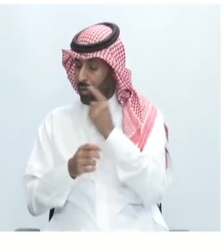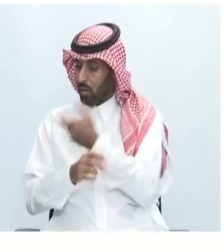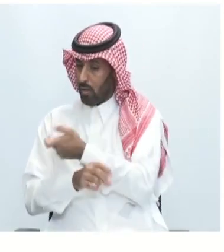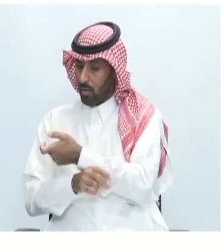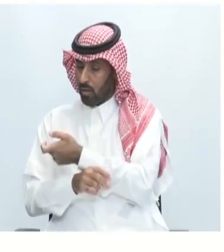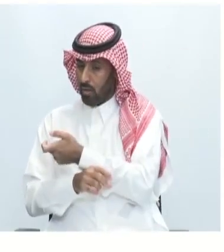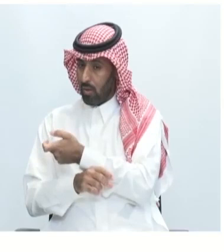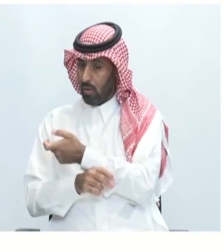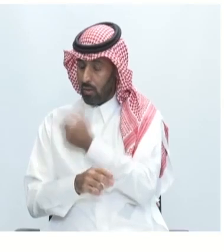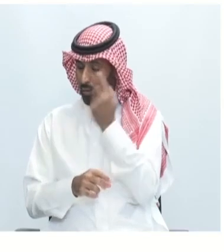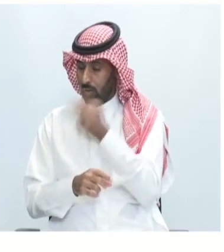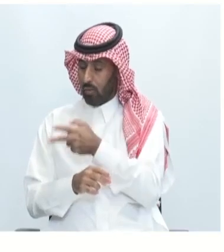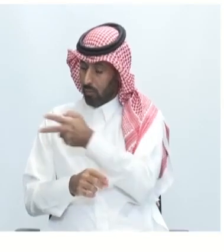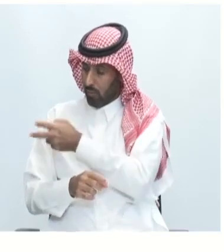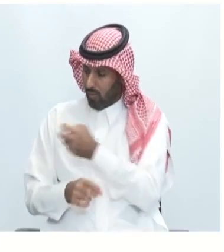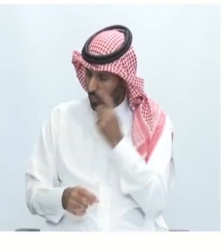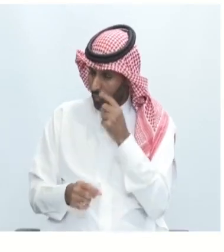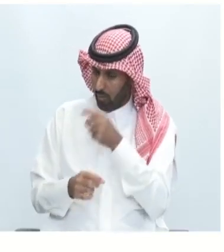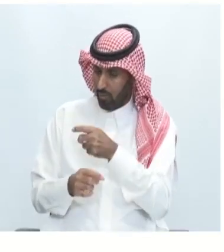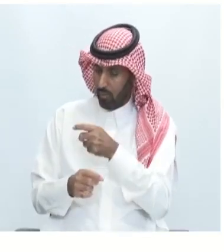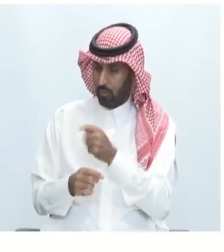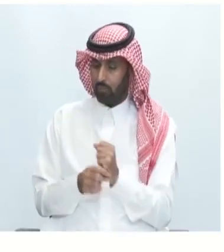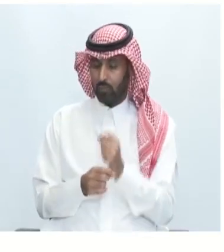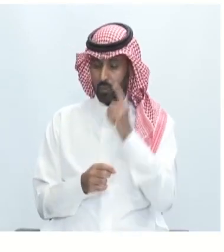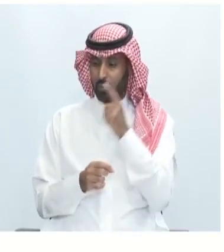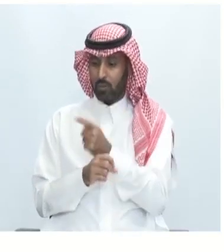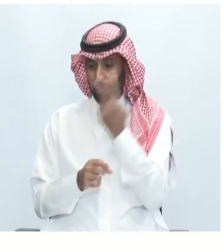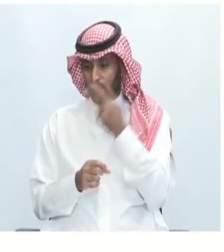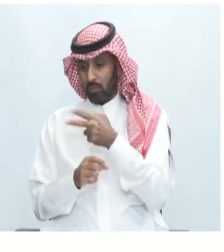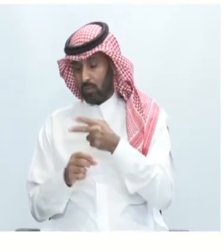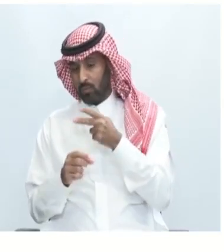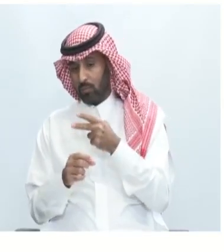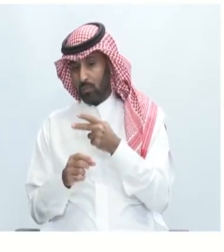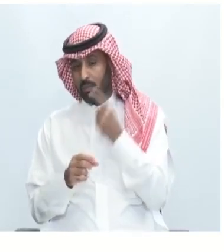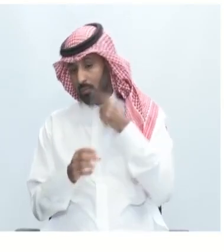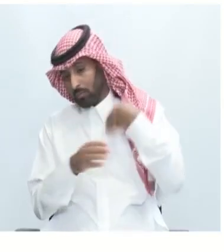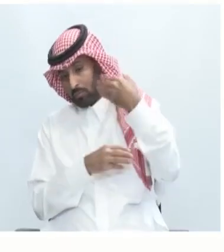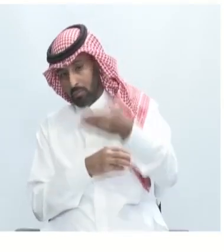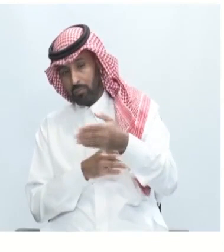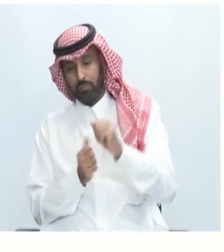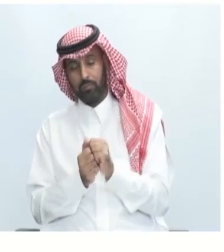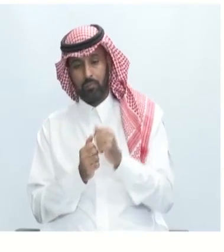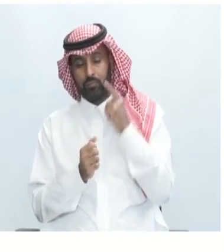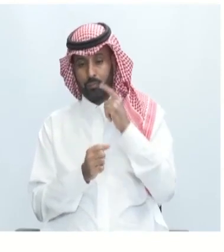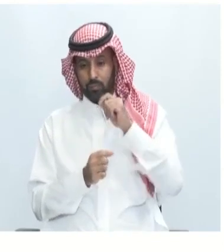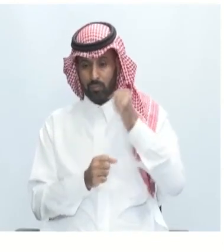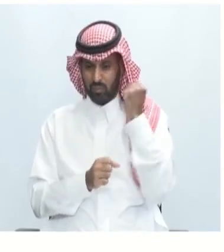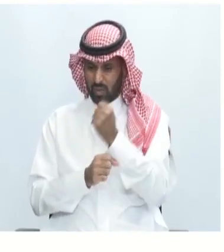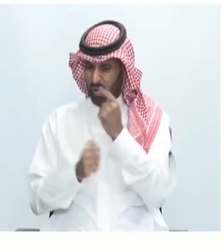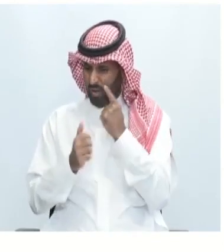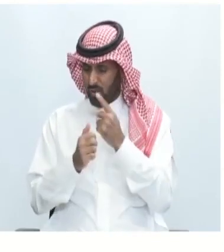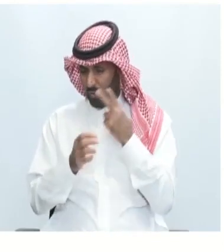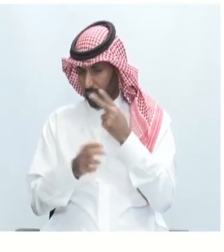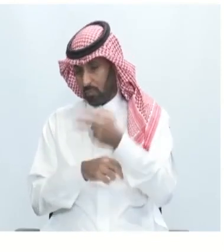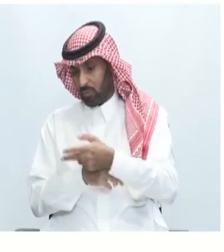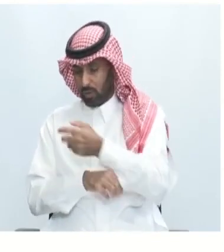The murder weapon has been found. The murderer will be, this is a future tense, the murderer will be brought